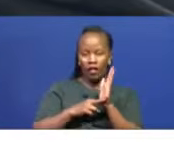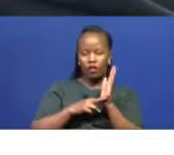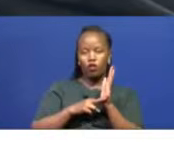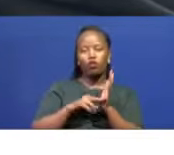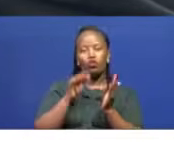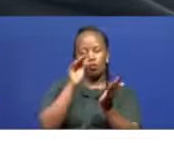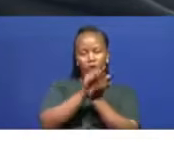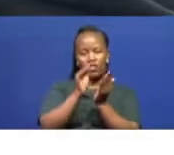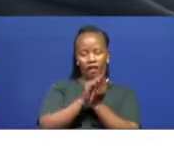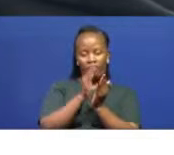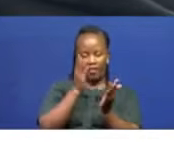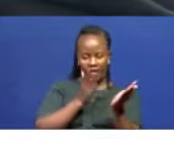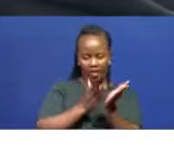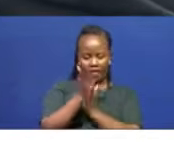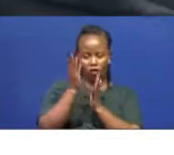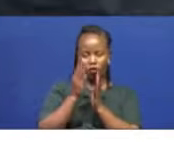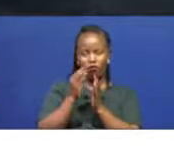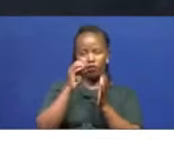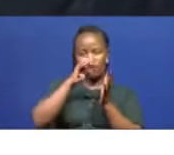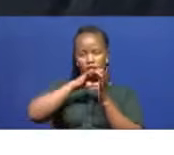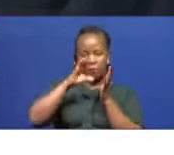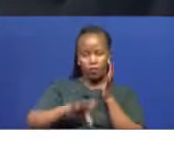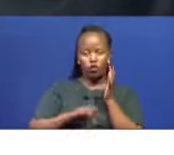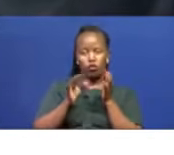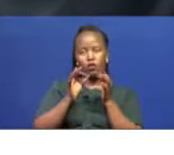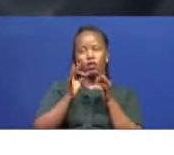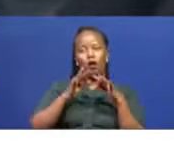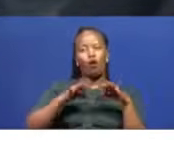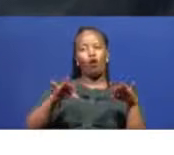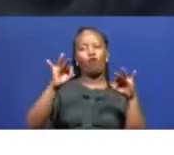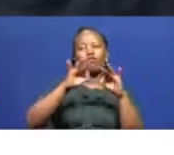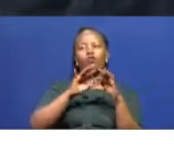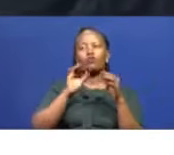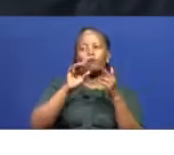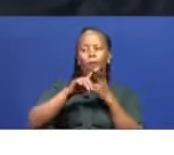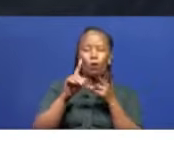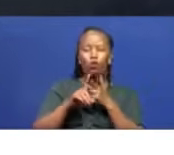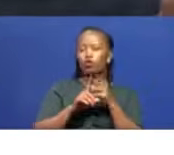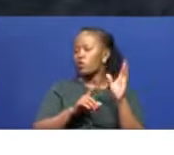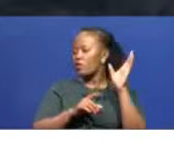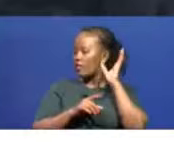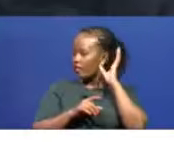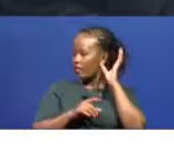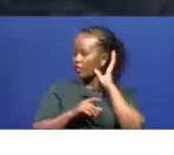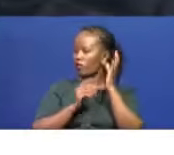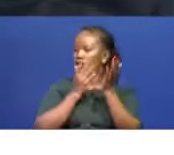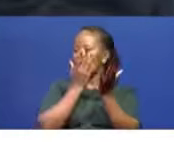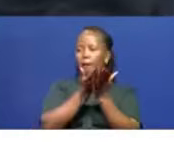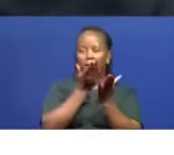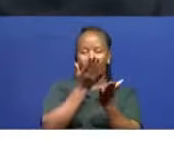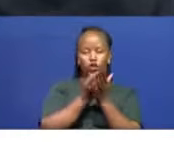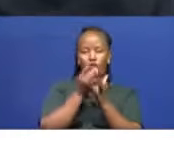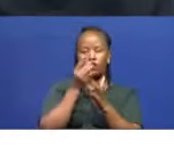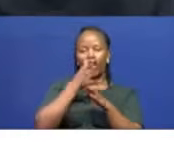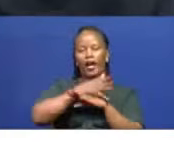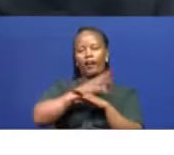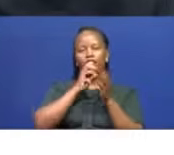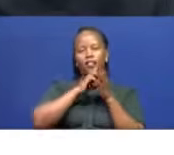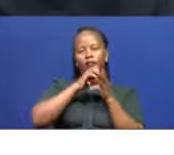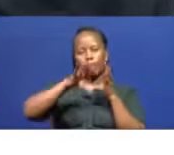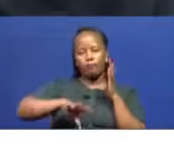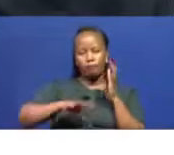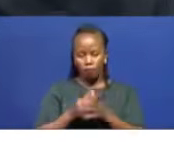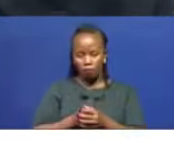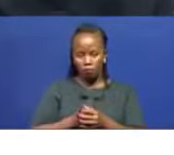the rights of the impeached official, and expeditious hearing of petitions arising from an impeachment.